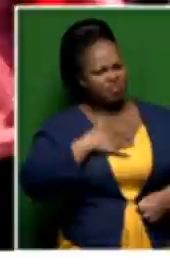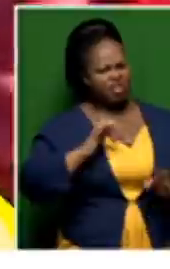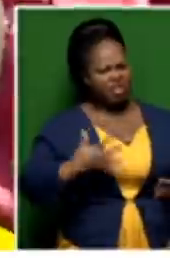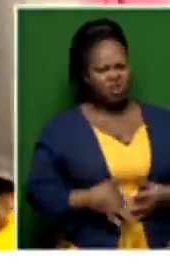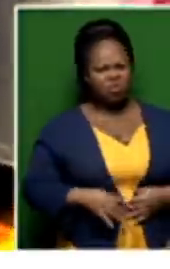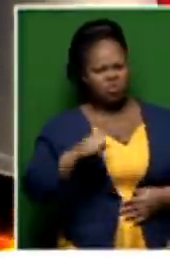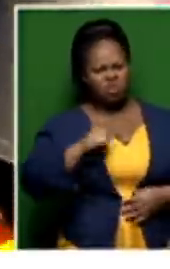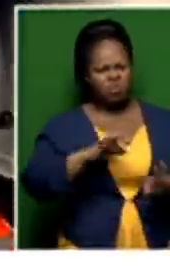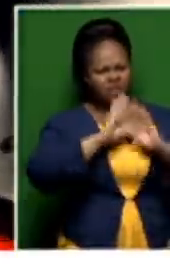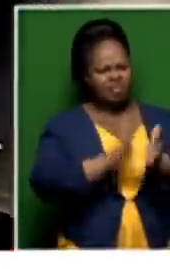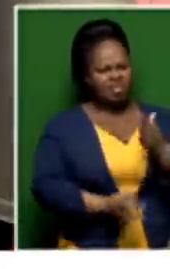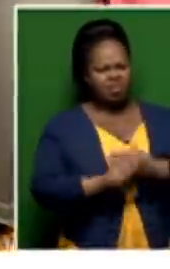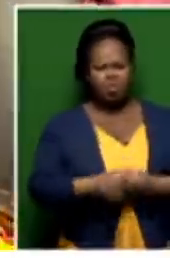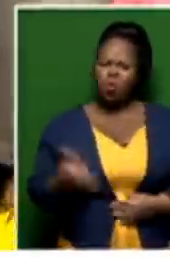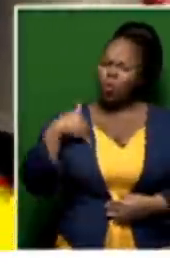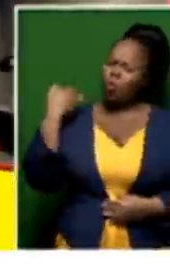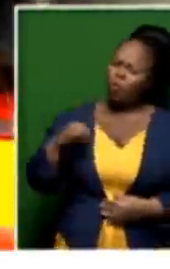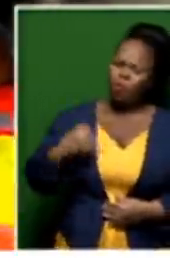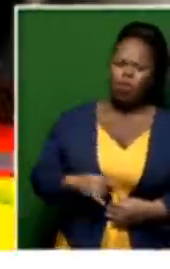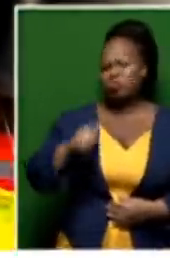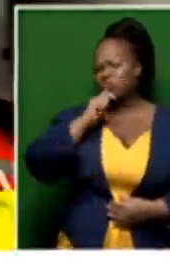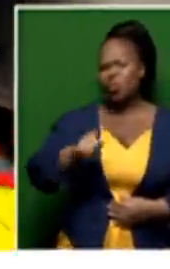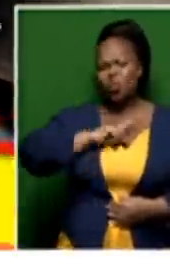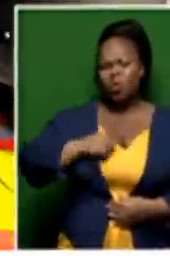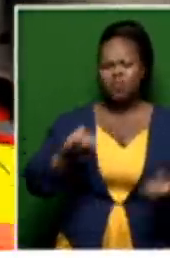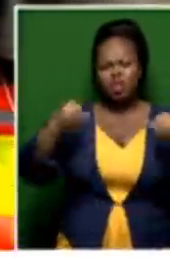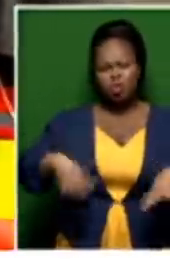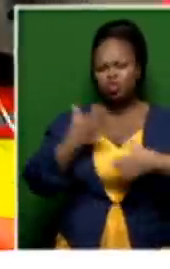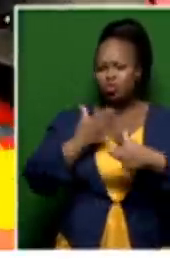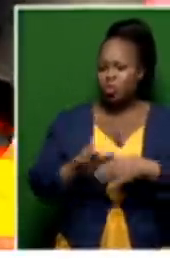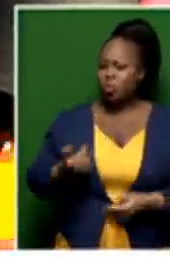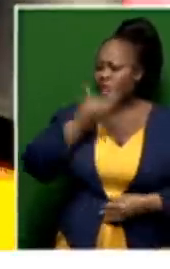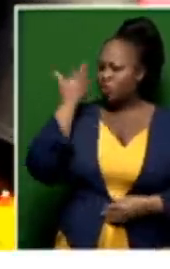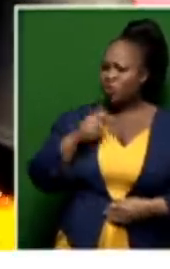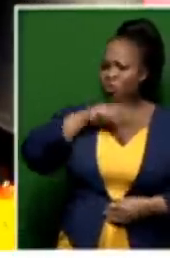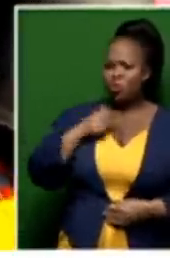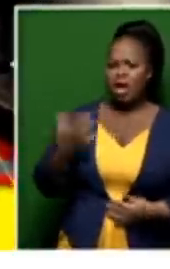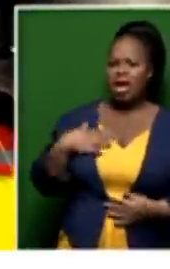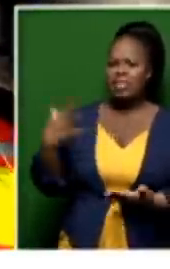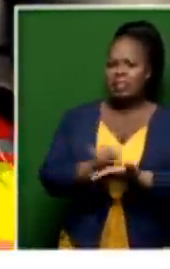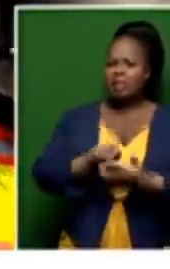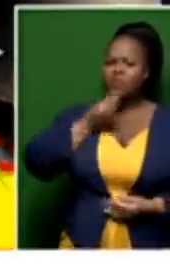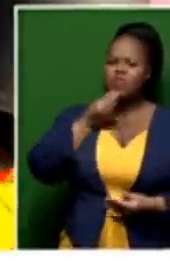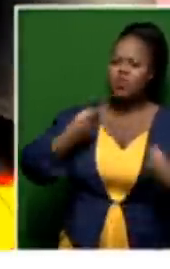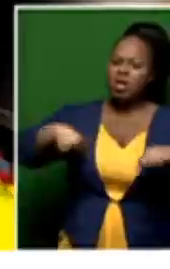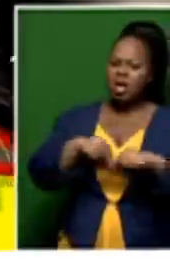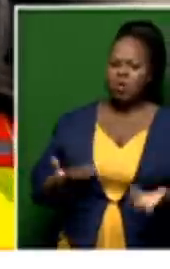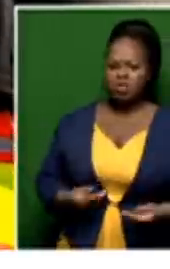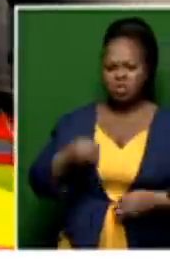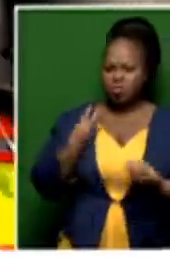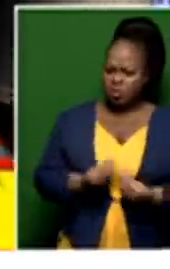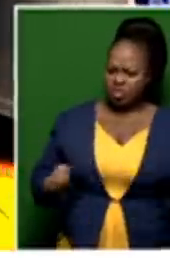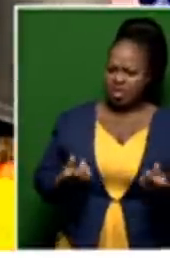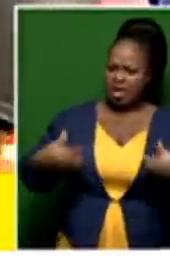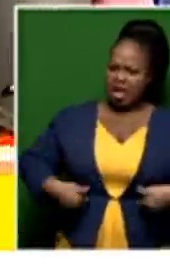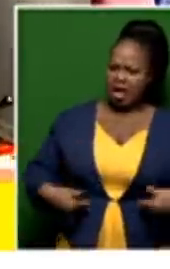kanjani sisingayo yonke lento? Kubuhlungu kakhulu nje ukuthi silahlekelwe imisebenzi ngento esingayazi ukuthi why besithathela ukudla kwethu. Thina ingane zethu